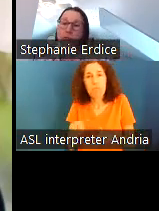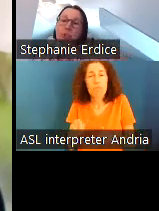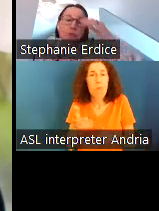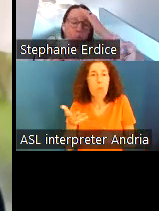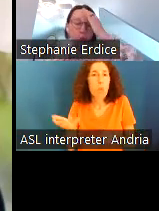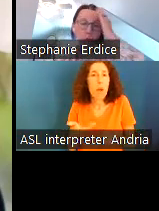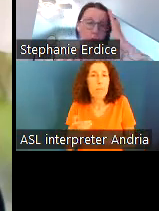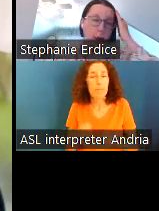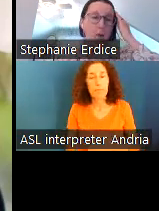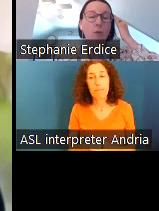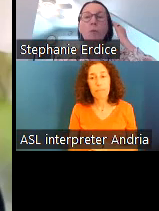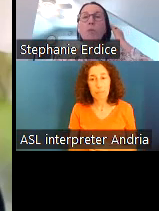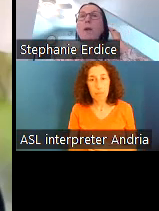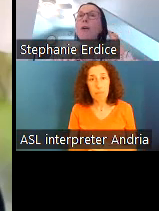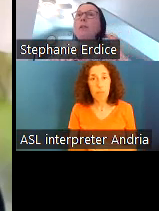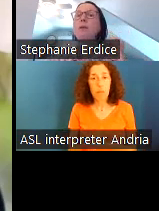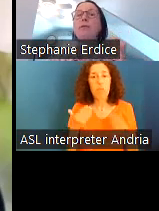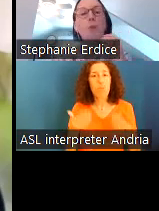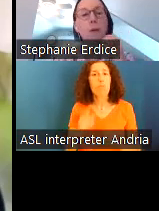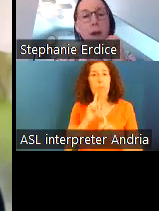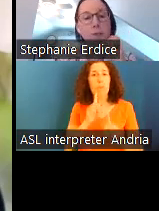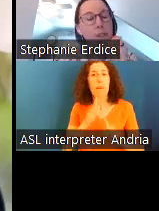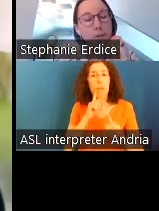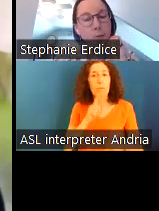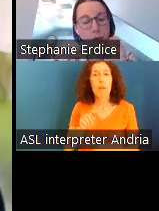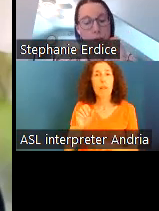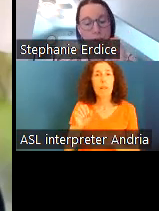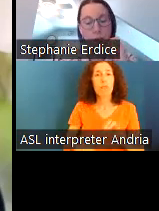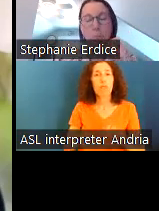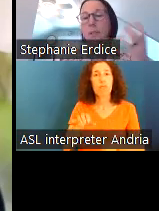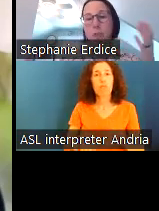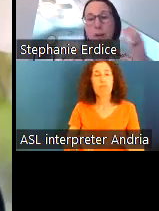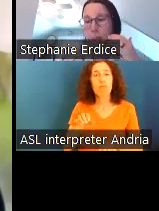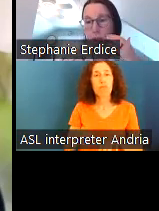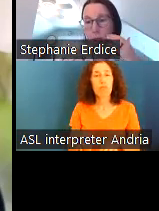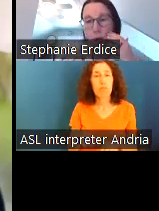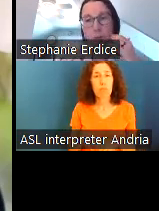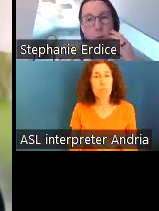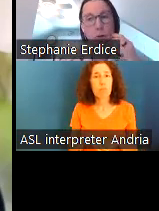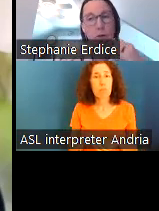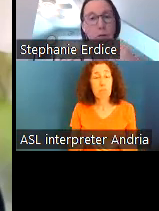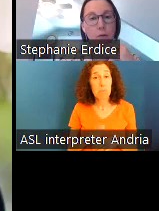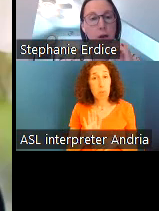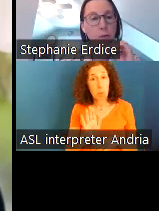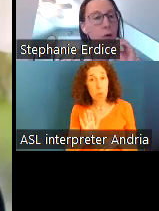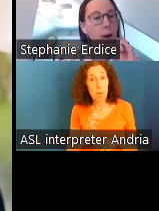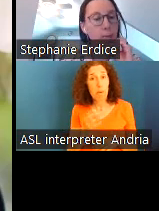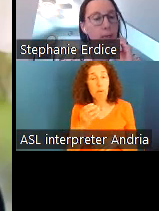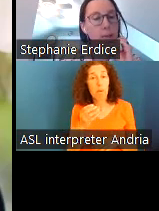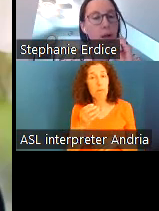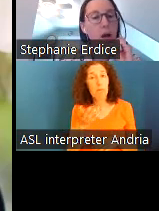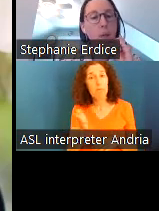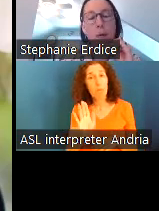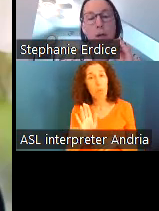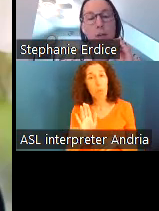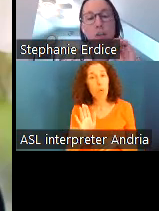have boundaries or rules around, or what are some of your boundaries? If you want to share them, please share them as you feel comfortable. It's not a